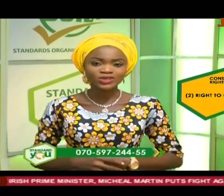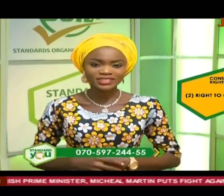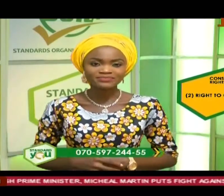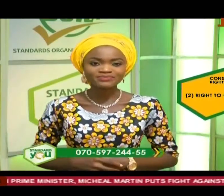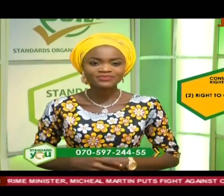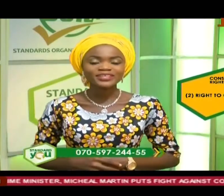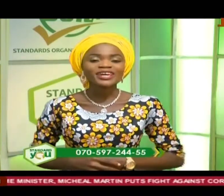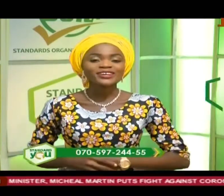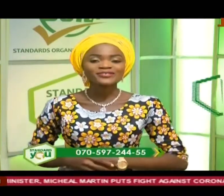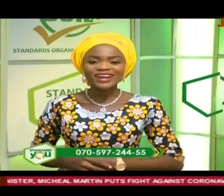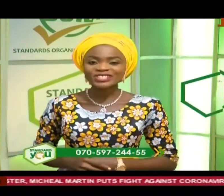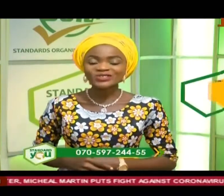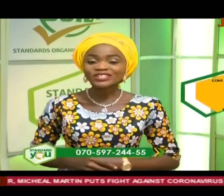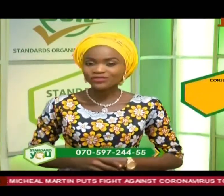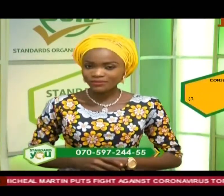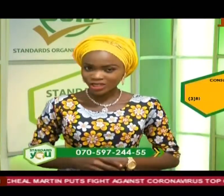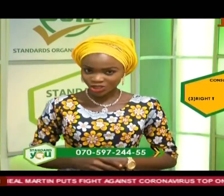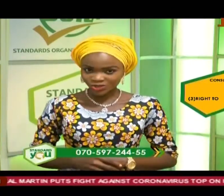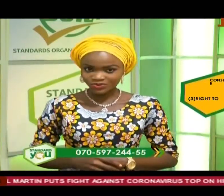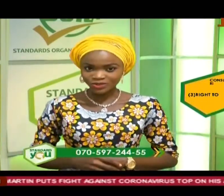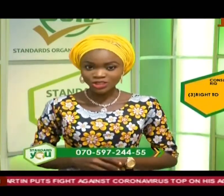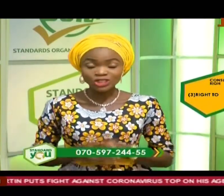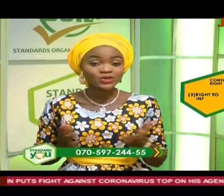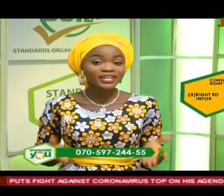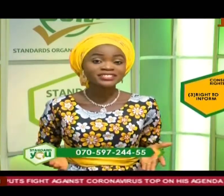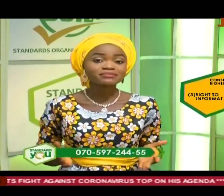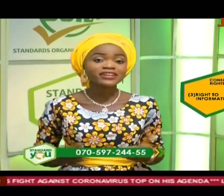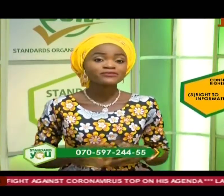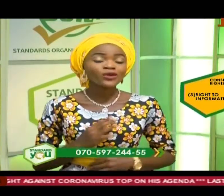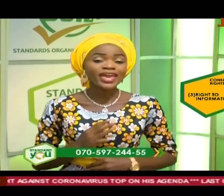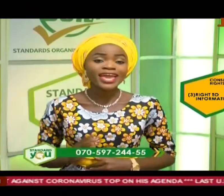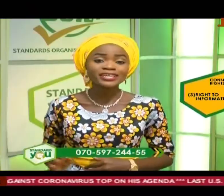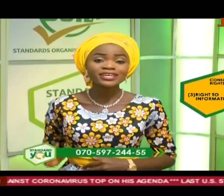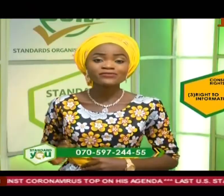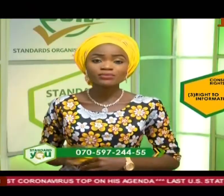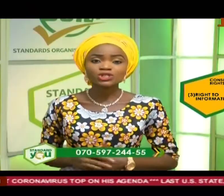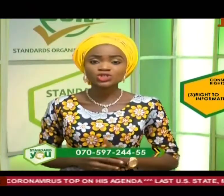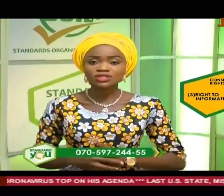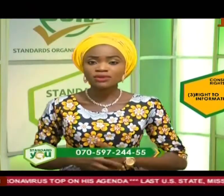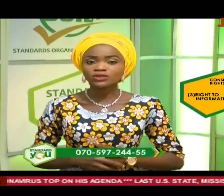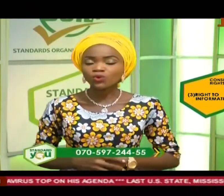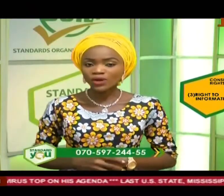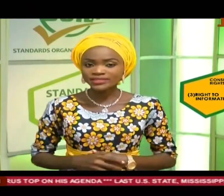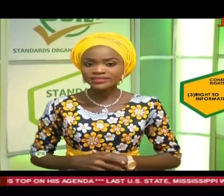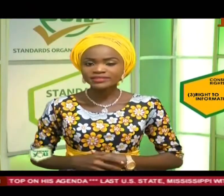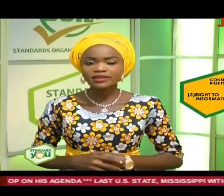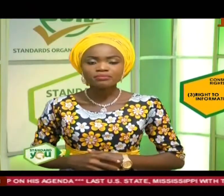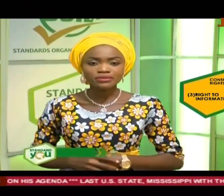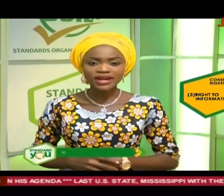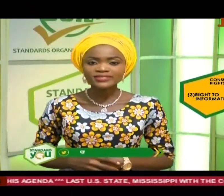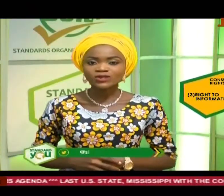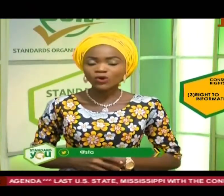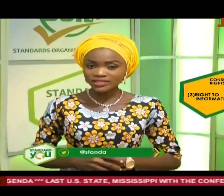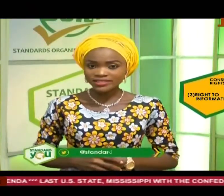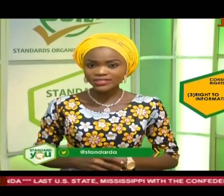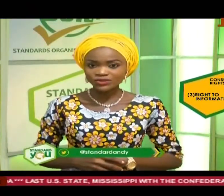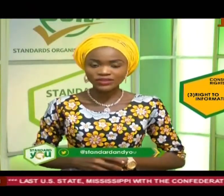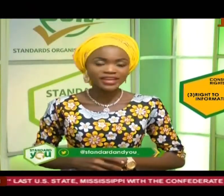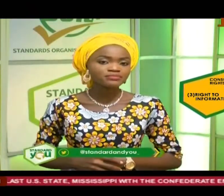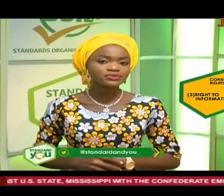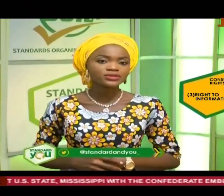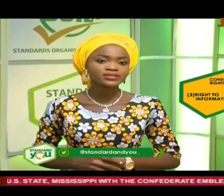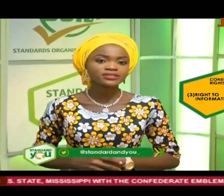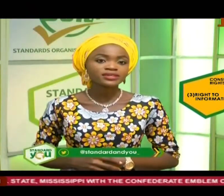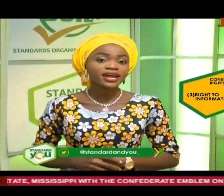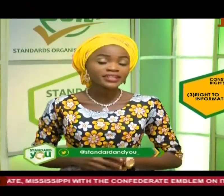comparative study. Right to information. You can demand for any information about the quality, price, content of